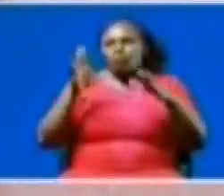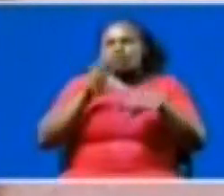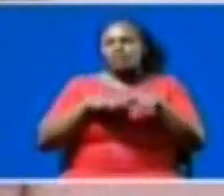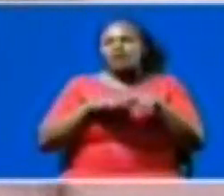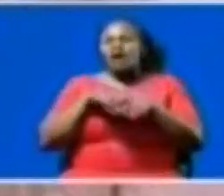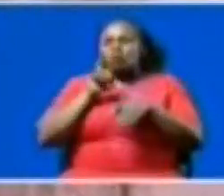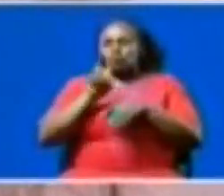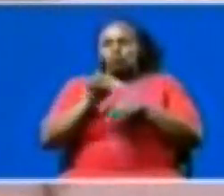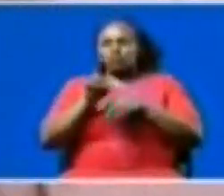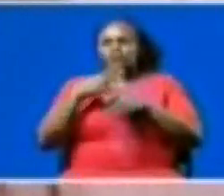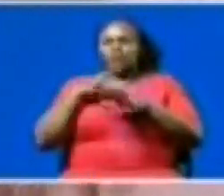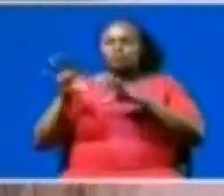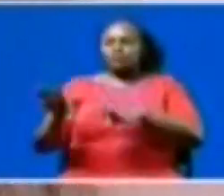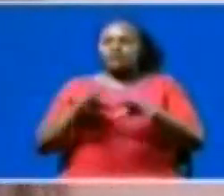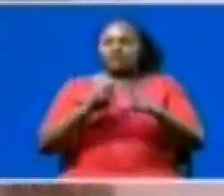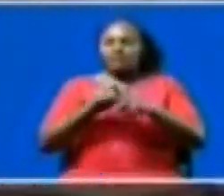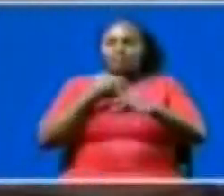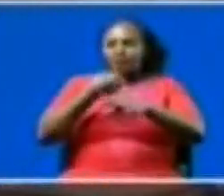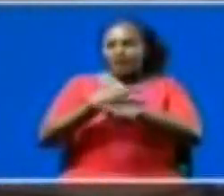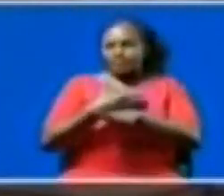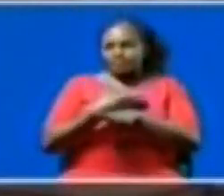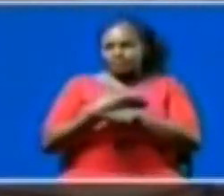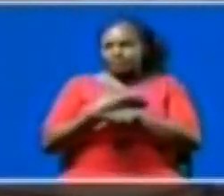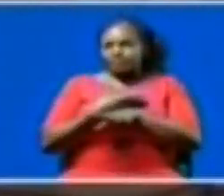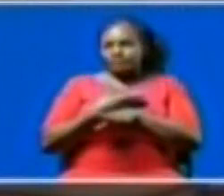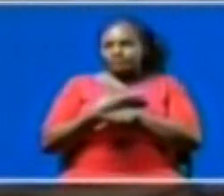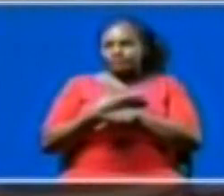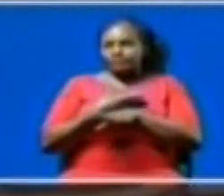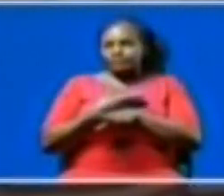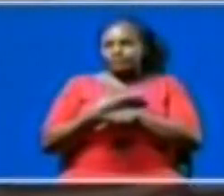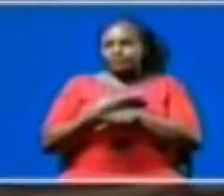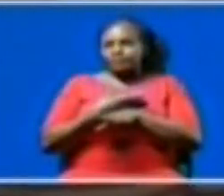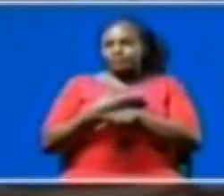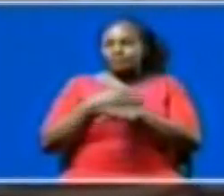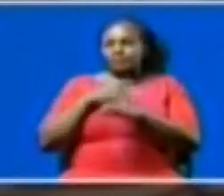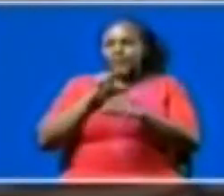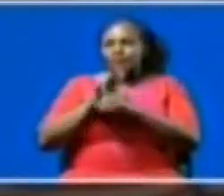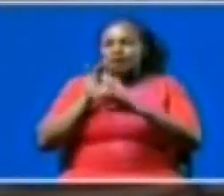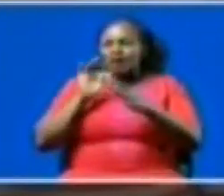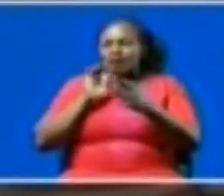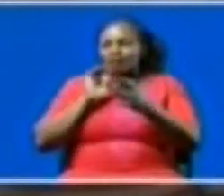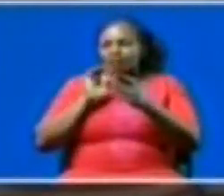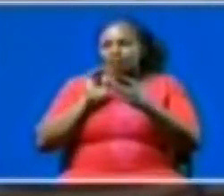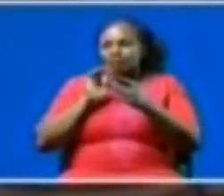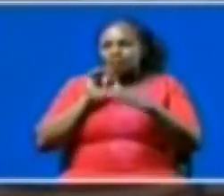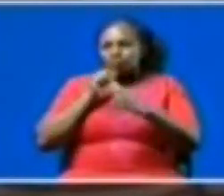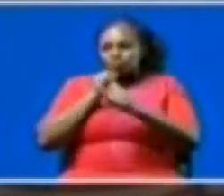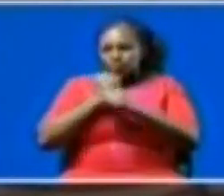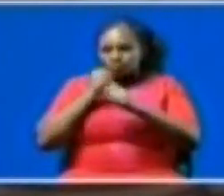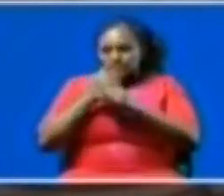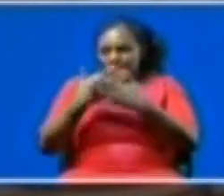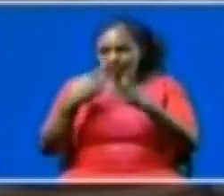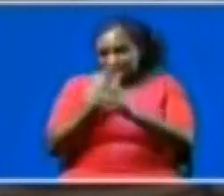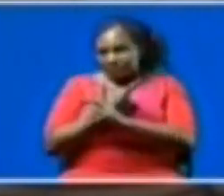just watch people suffer from cancer. I would hope to get more people to contact me to kind of do something